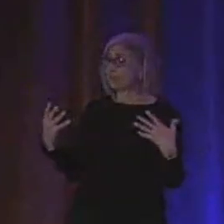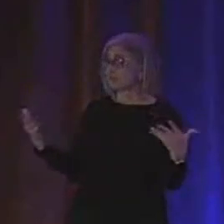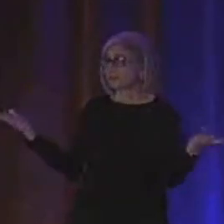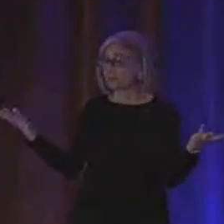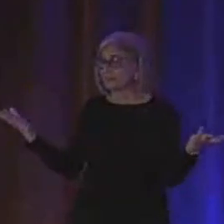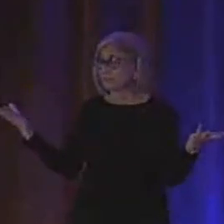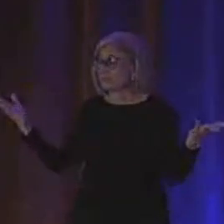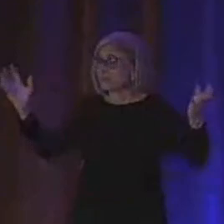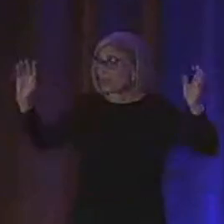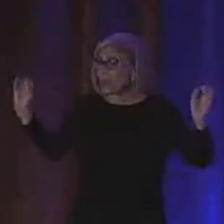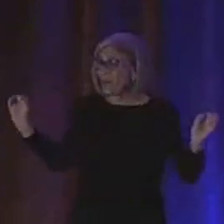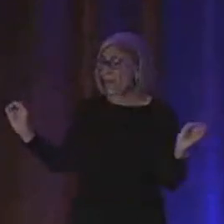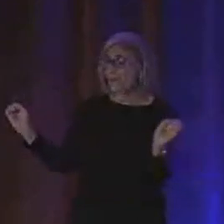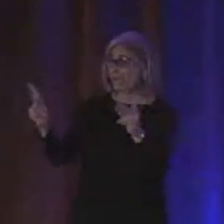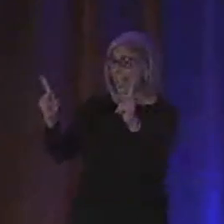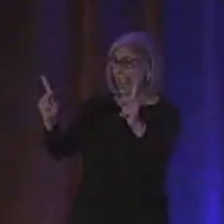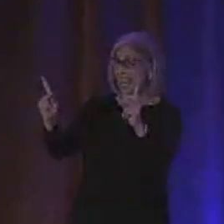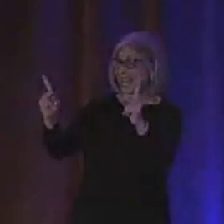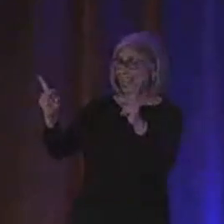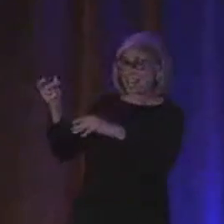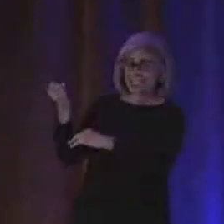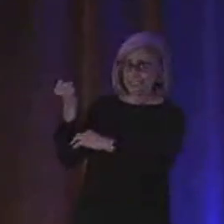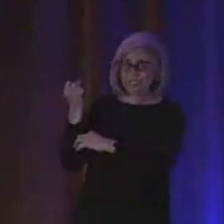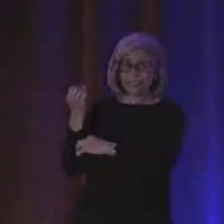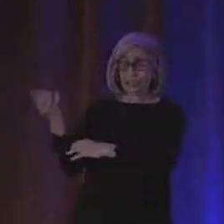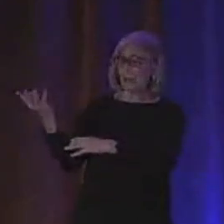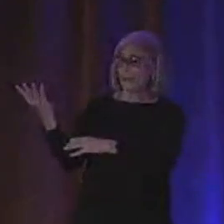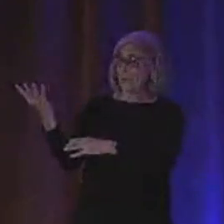All righty. So,